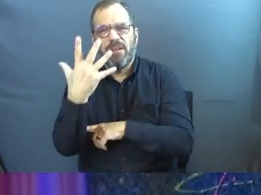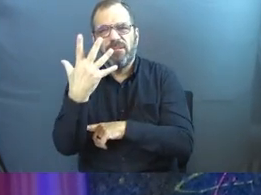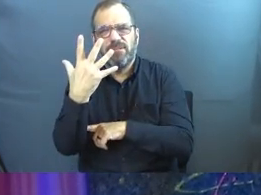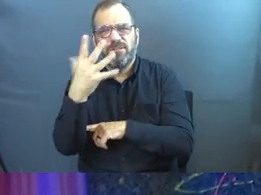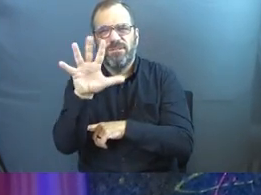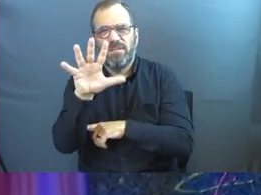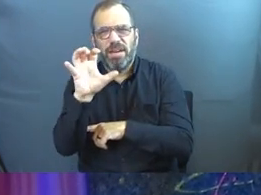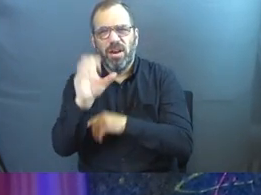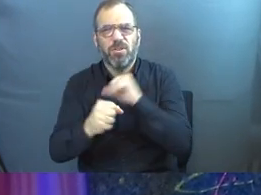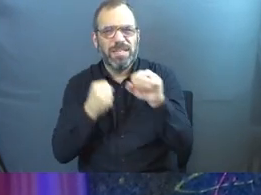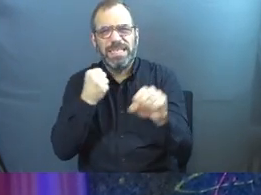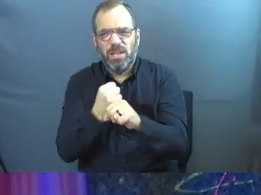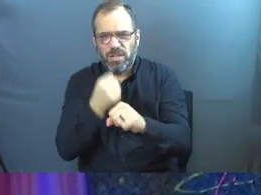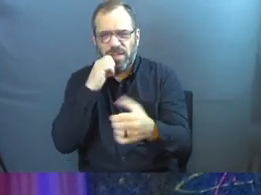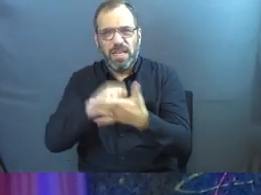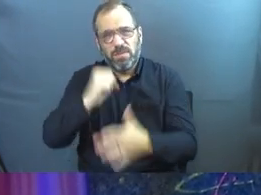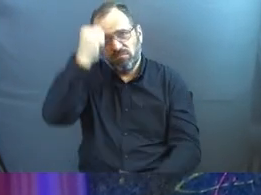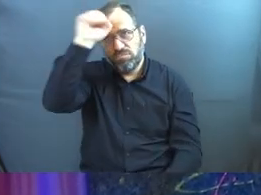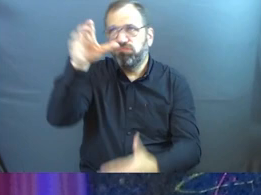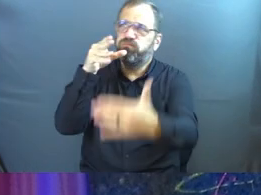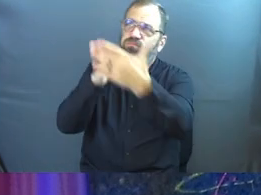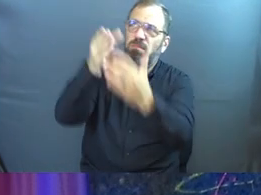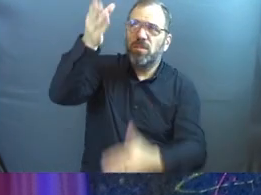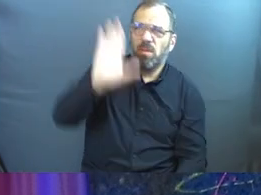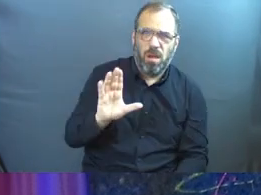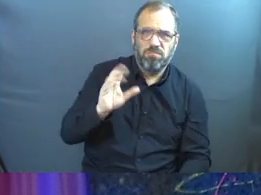500 years of evil and rebellion against God.